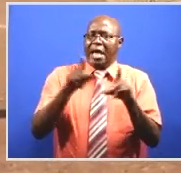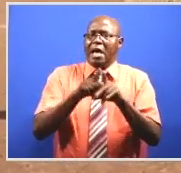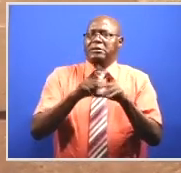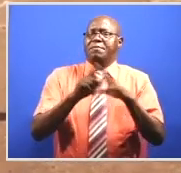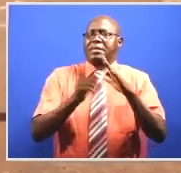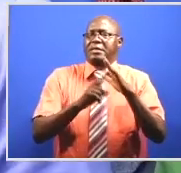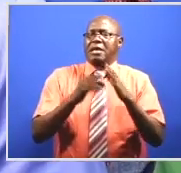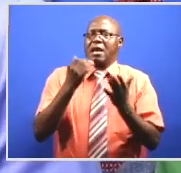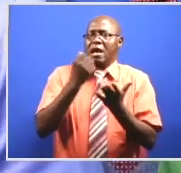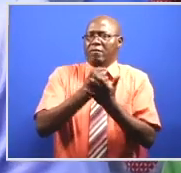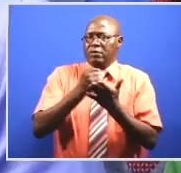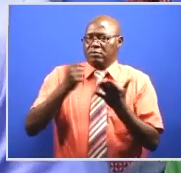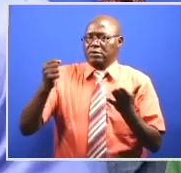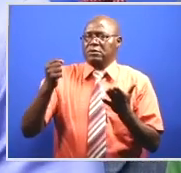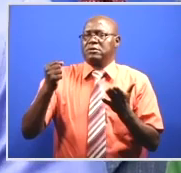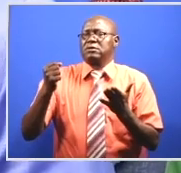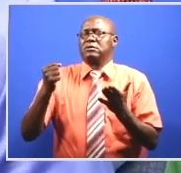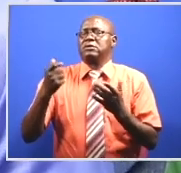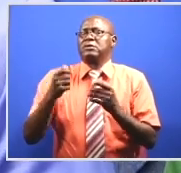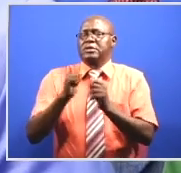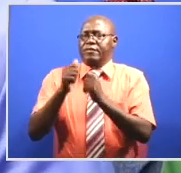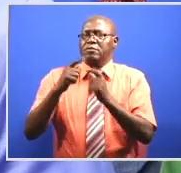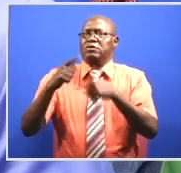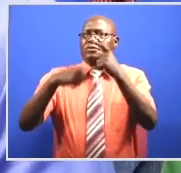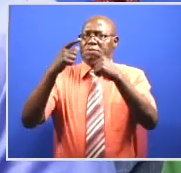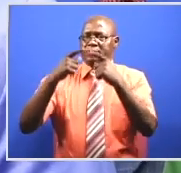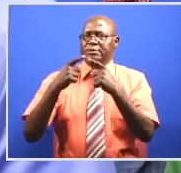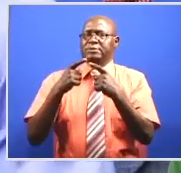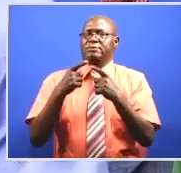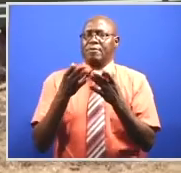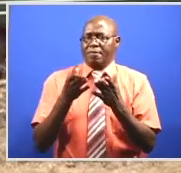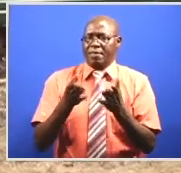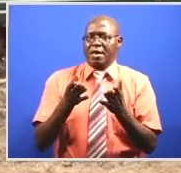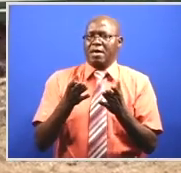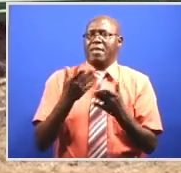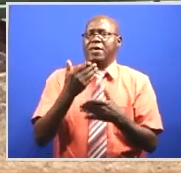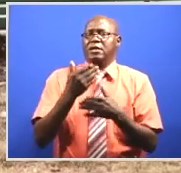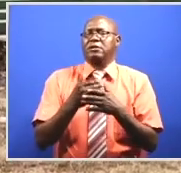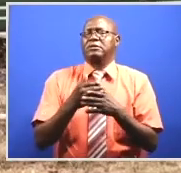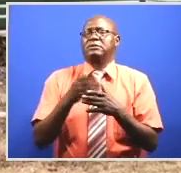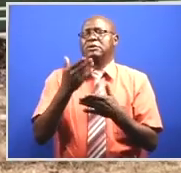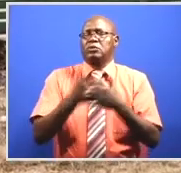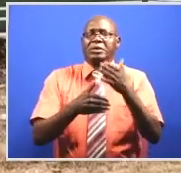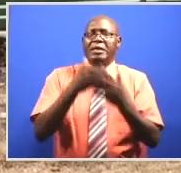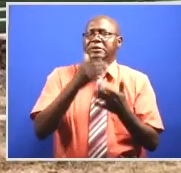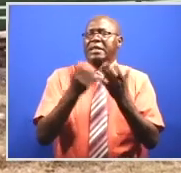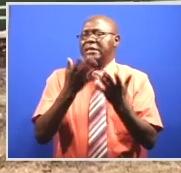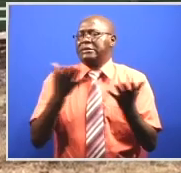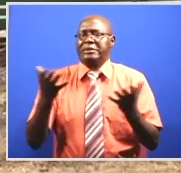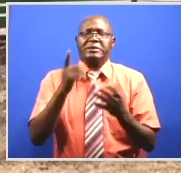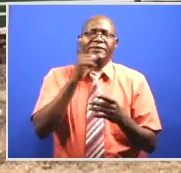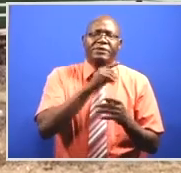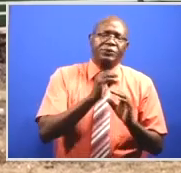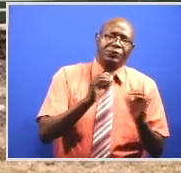suspending haphazard development of sporting and art facilities. Ile ya kujenga jenga vitu ambazo zingine haziishi, zile